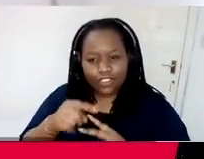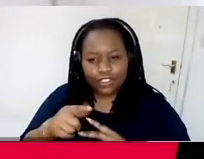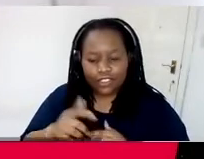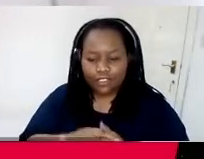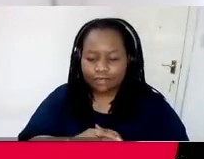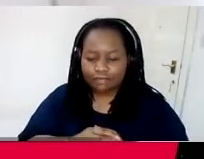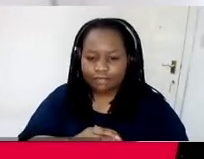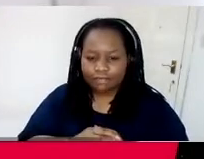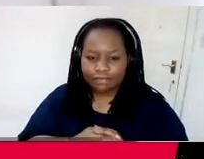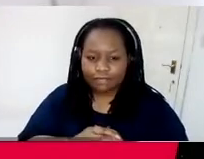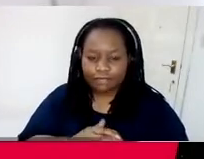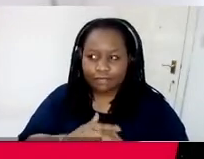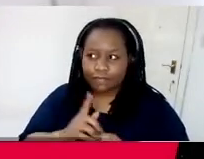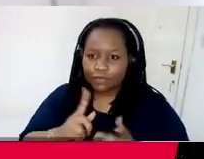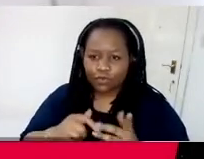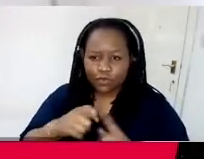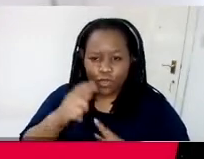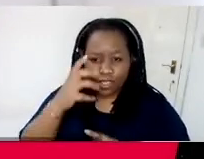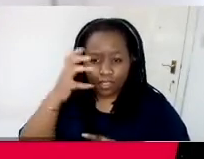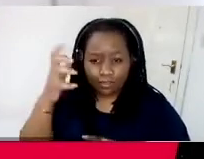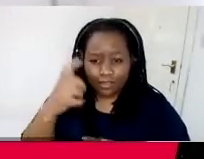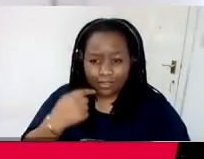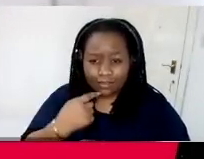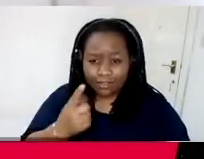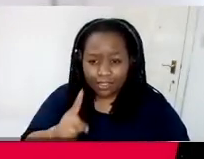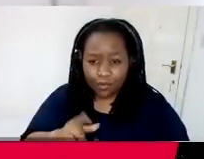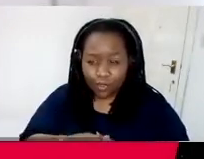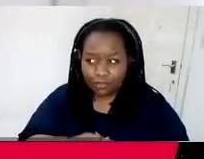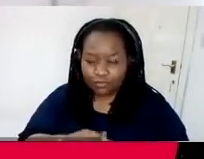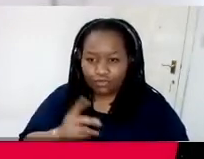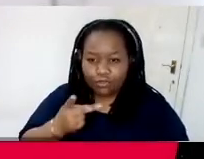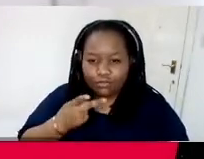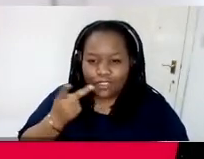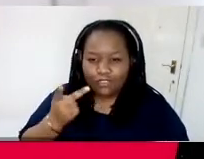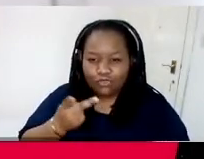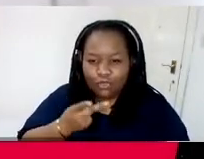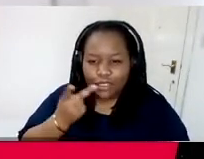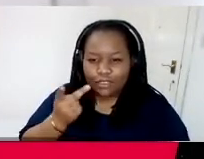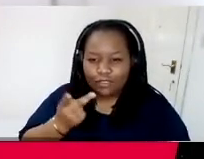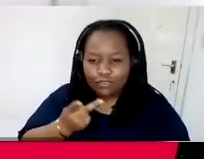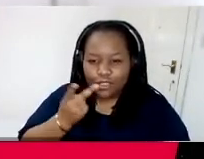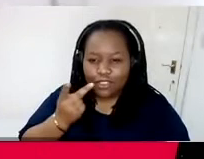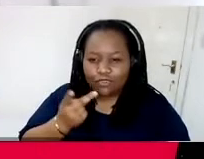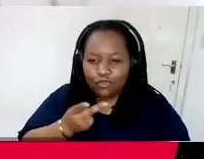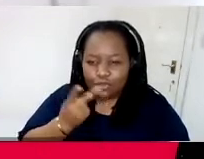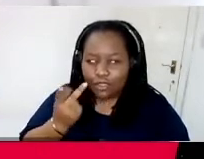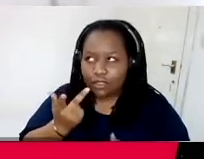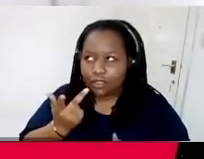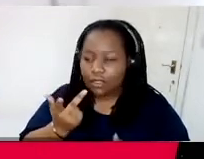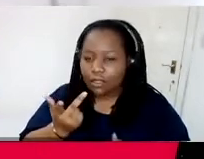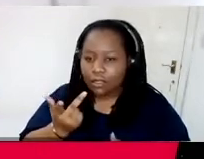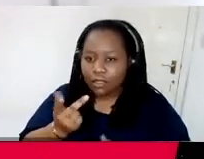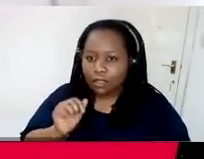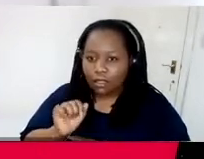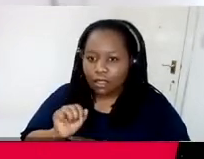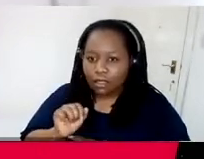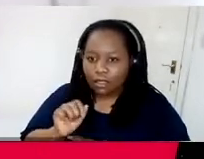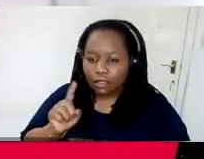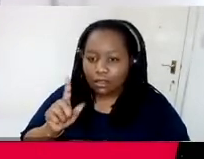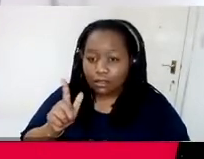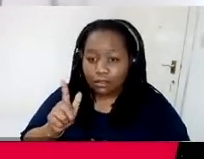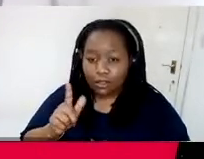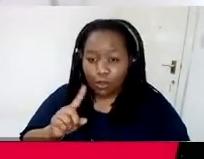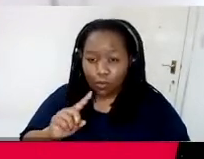UK government claims repeatedly, some might say ad nauseam, to have one of the